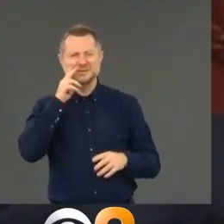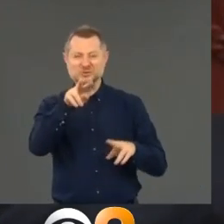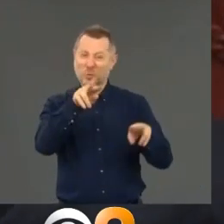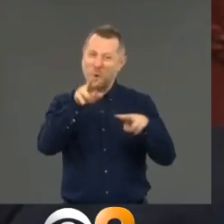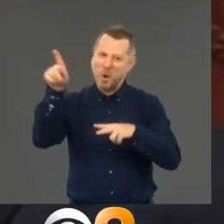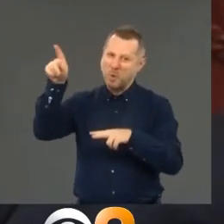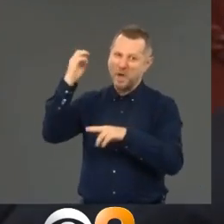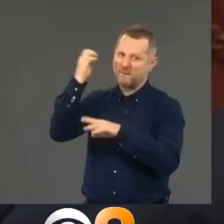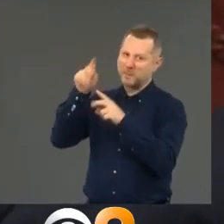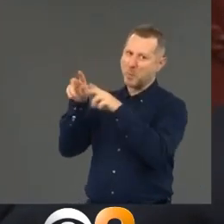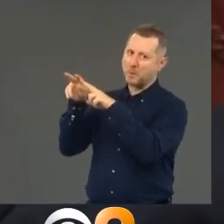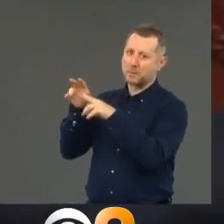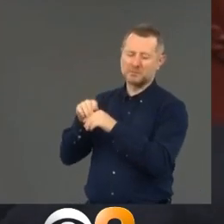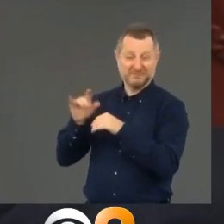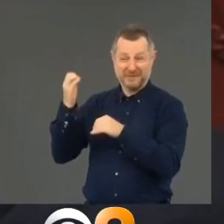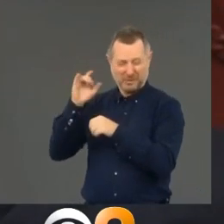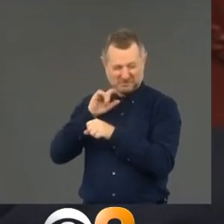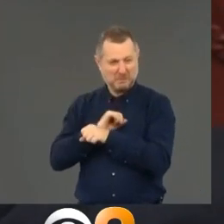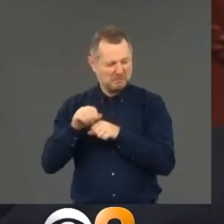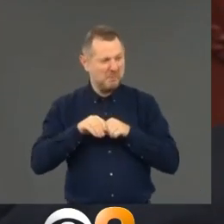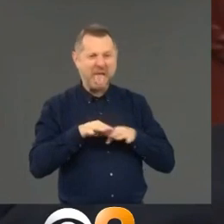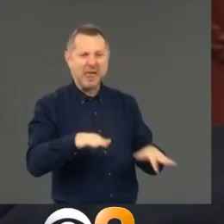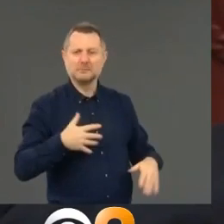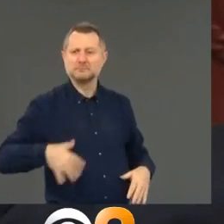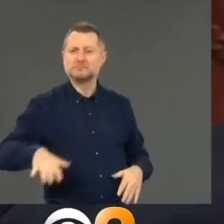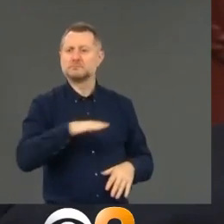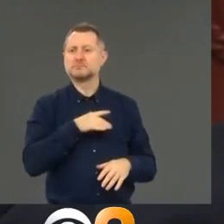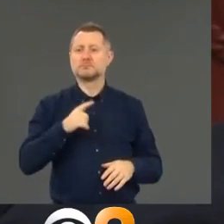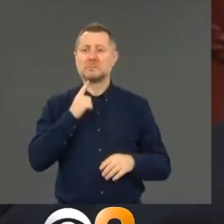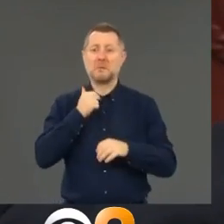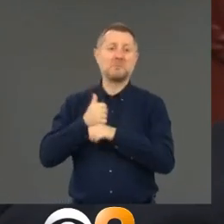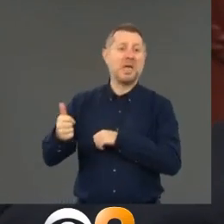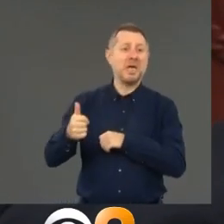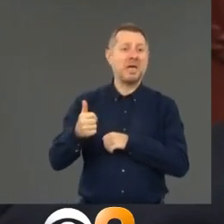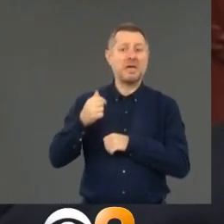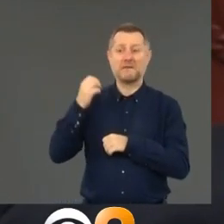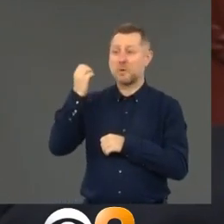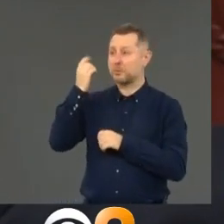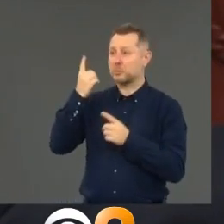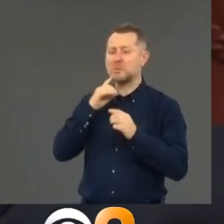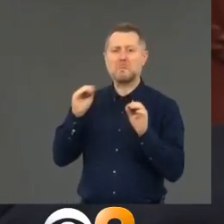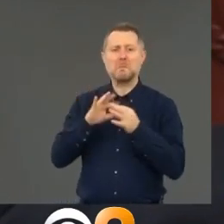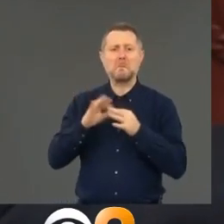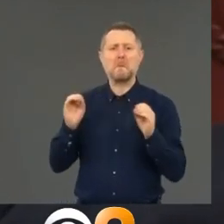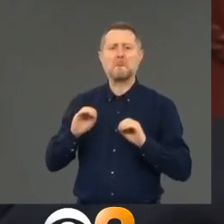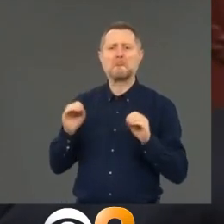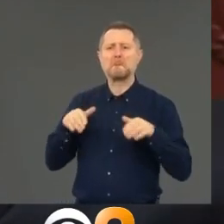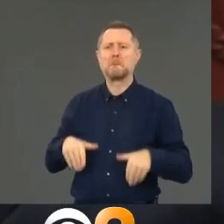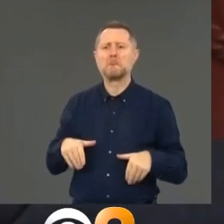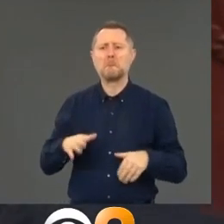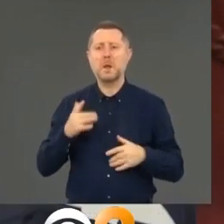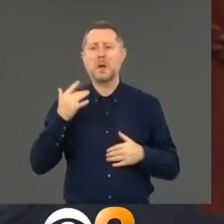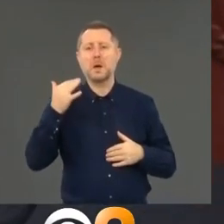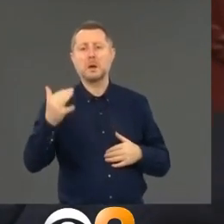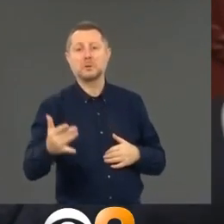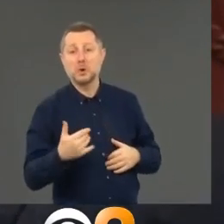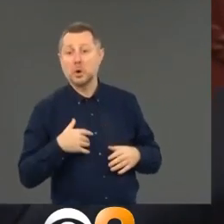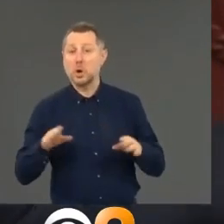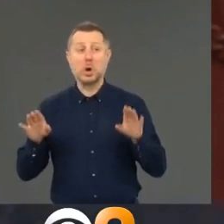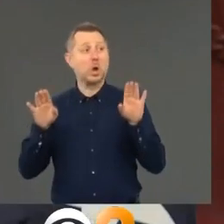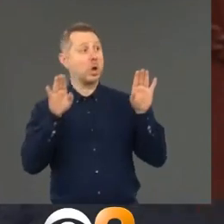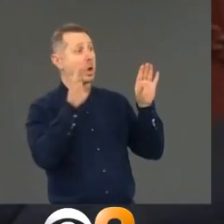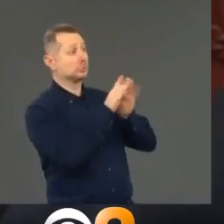travelers. They could be bringing the coronavirus, because by the time we closed down China, the